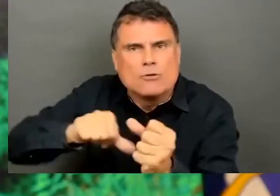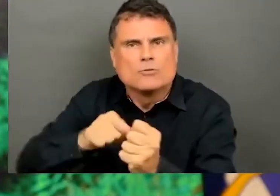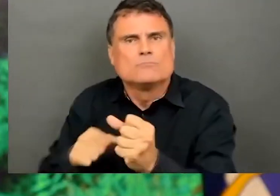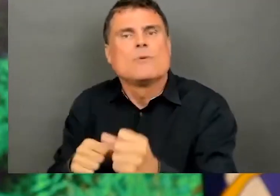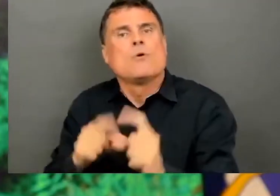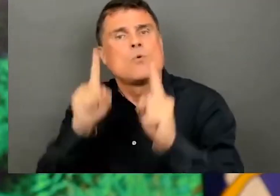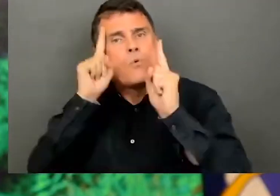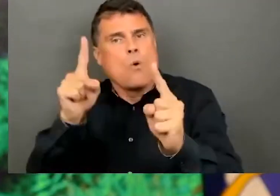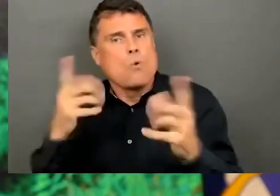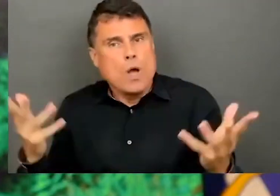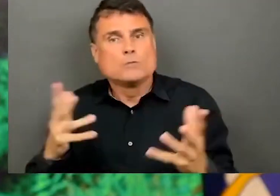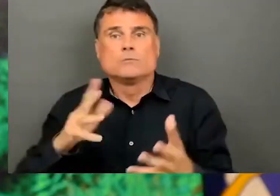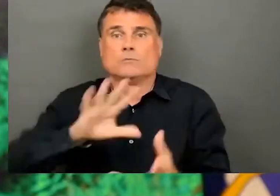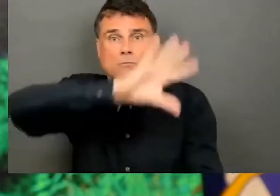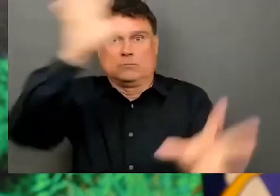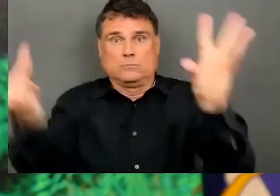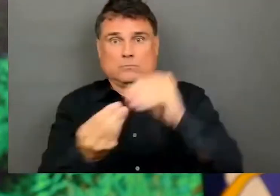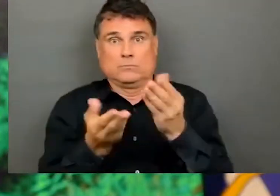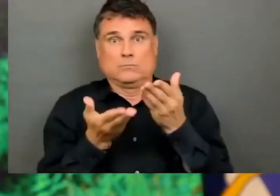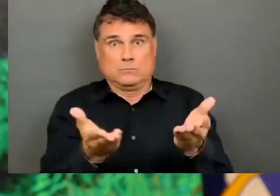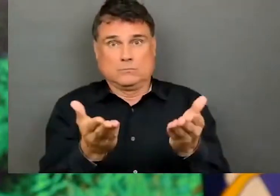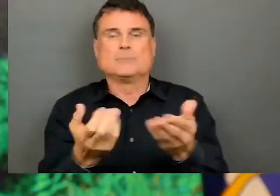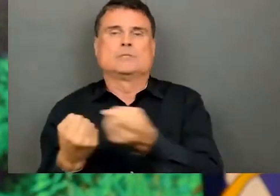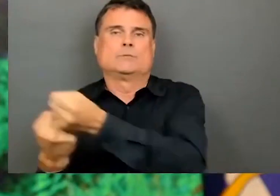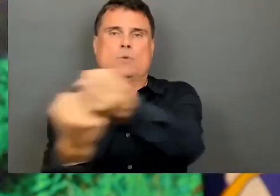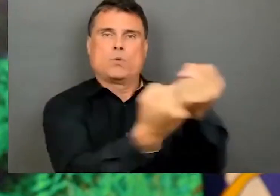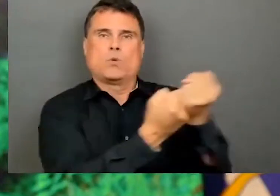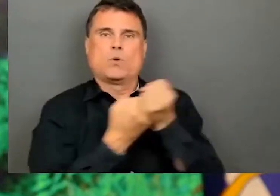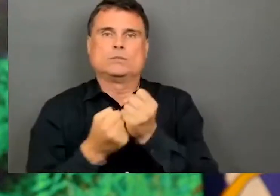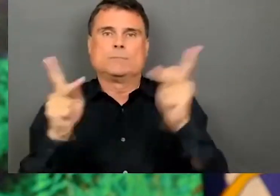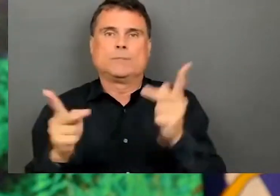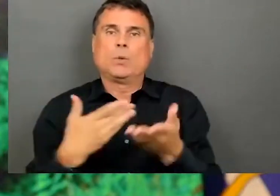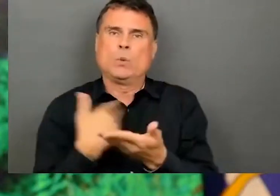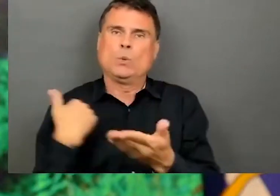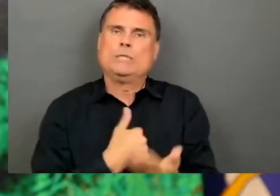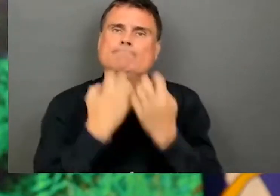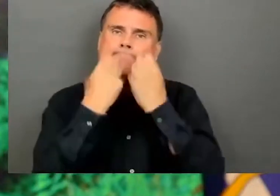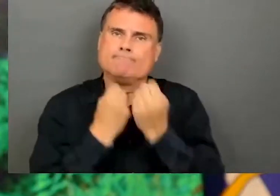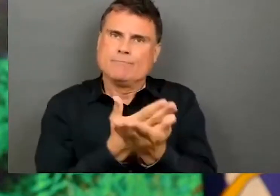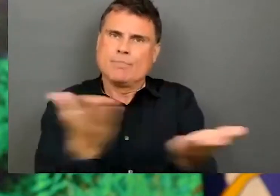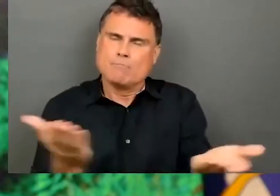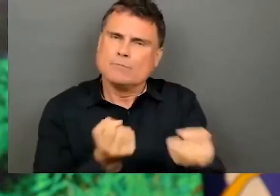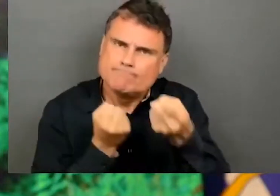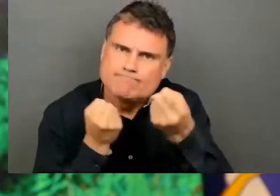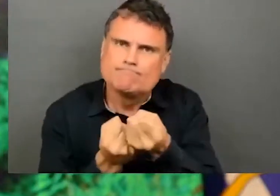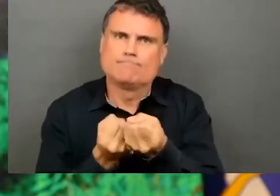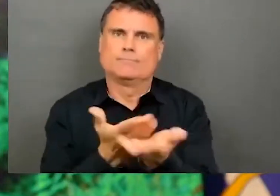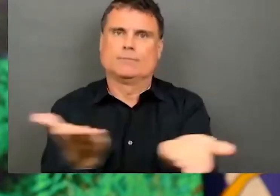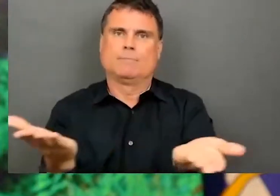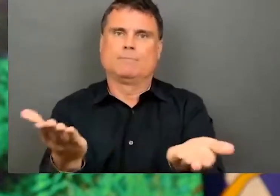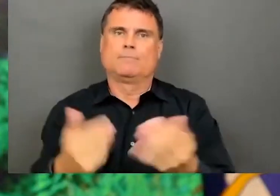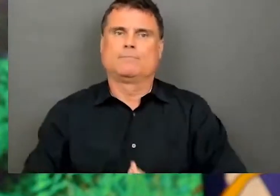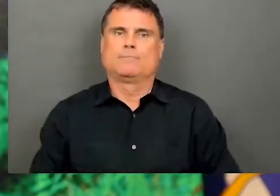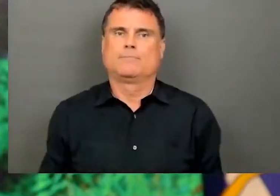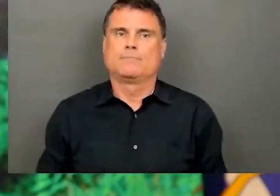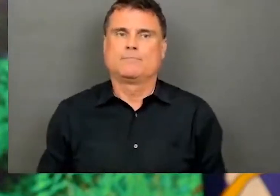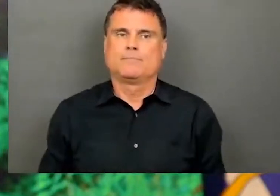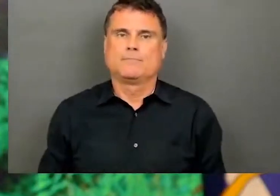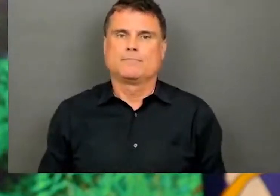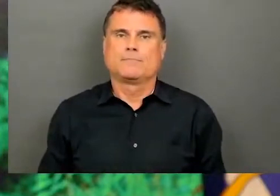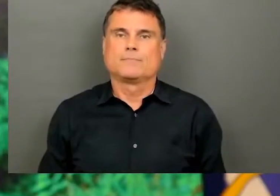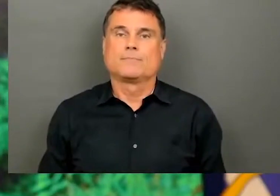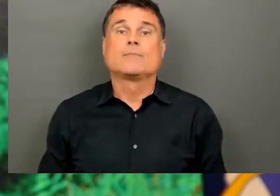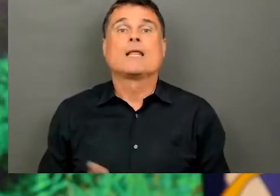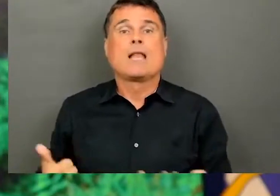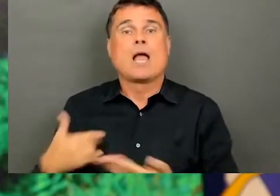ones and we move through this next phase. Thank you very much, and I'd now like to introduce Dr. Shannon McDonald, the